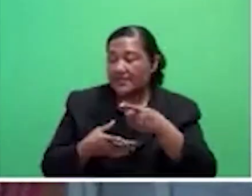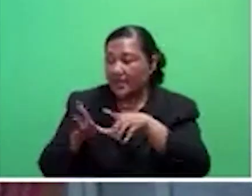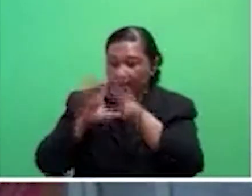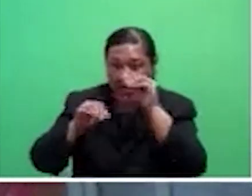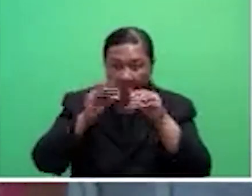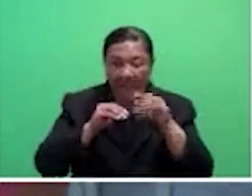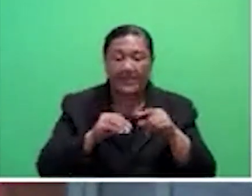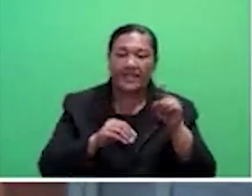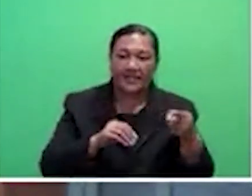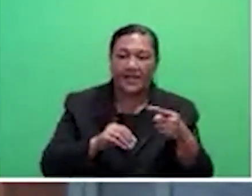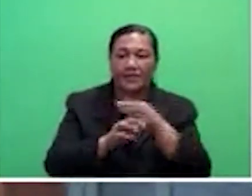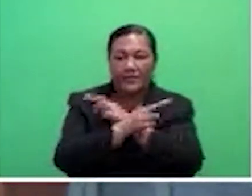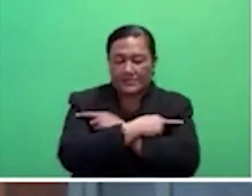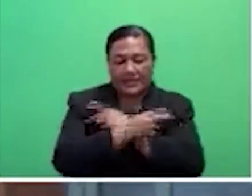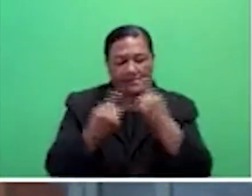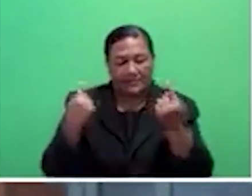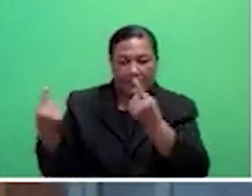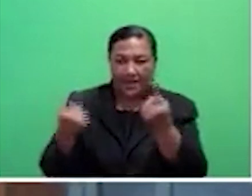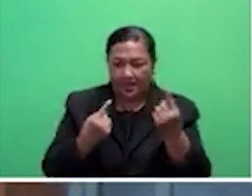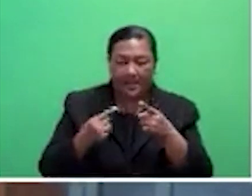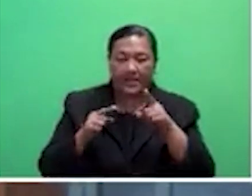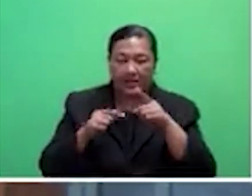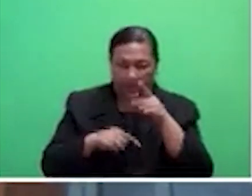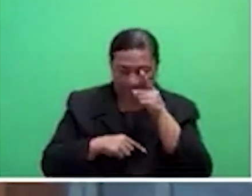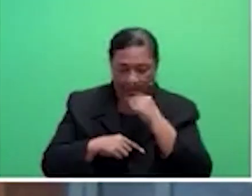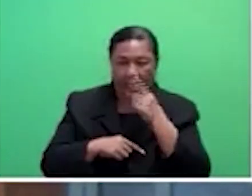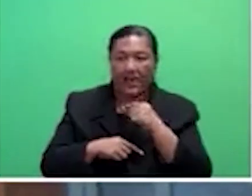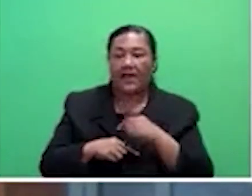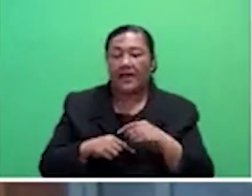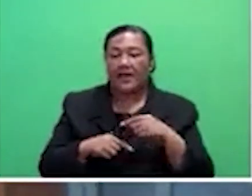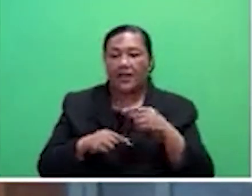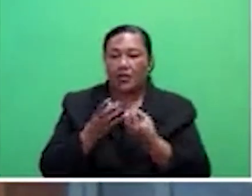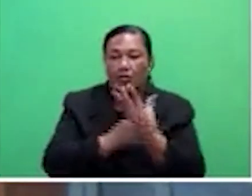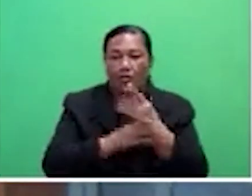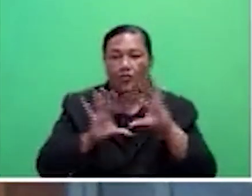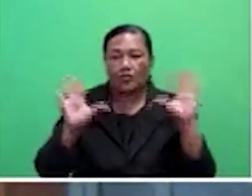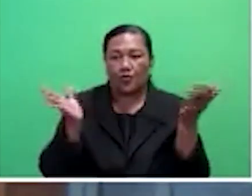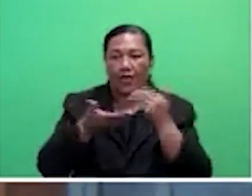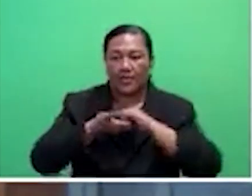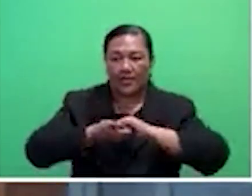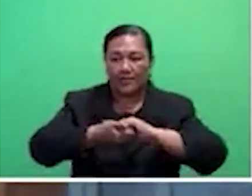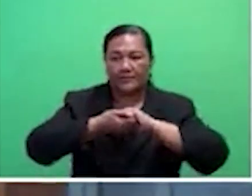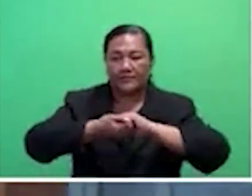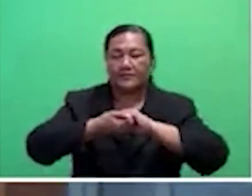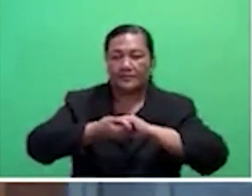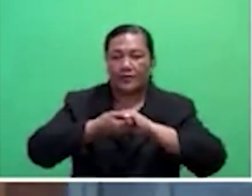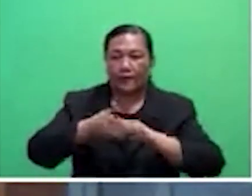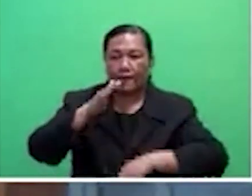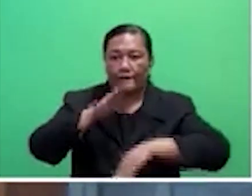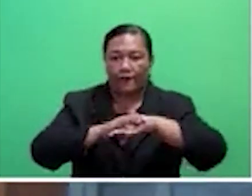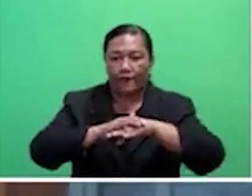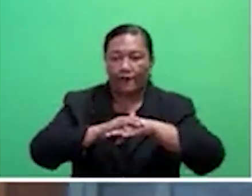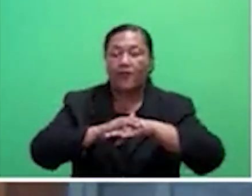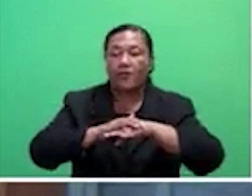embrace each other's authenticity, and only then do we enable each other to grow to their full potential. Madam